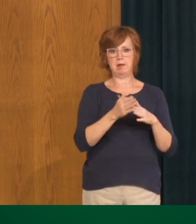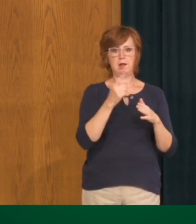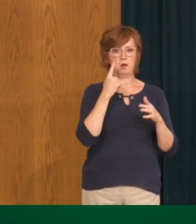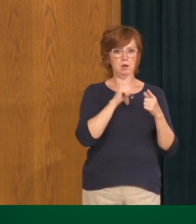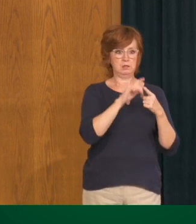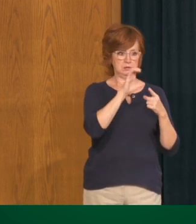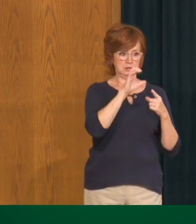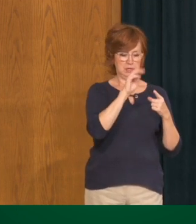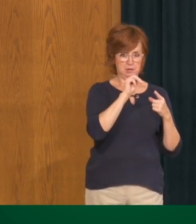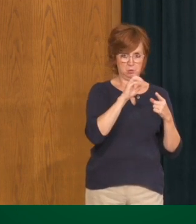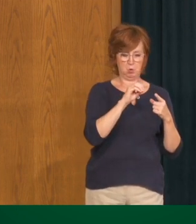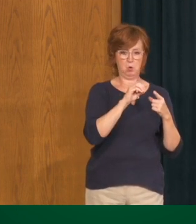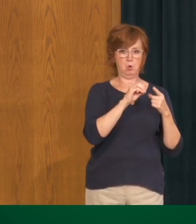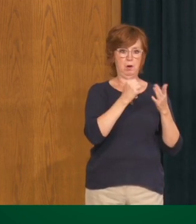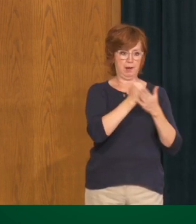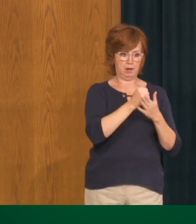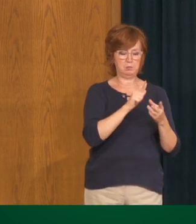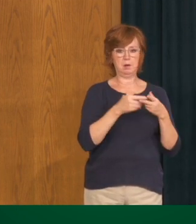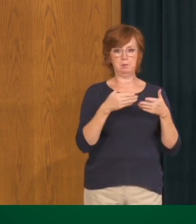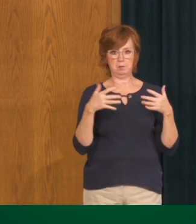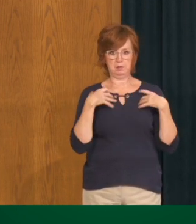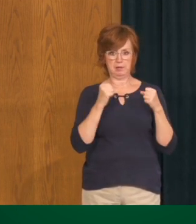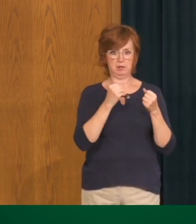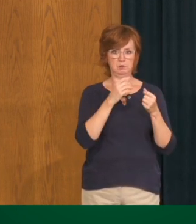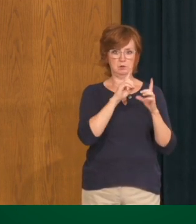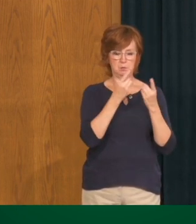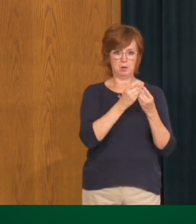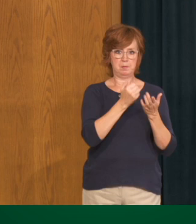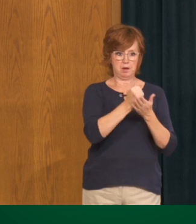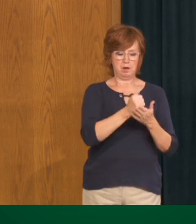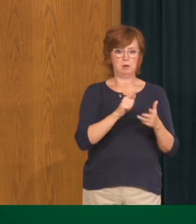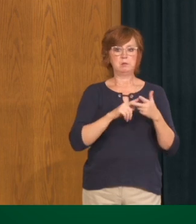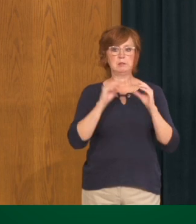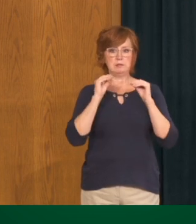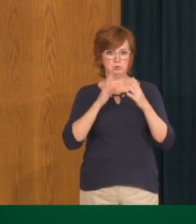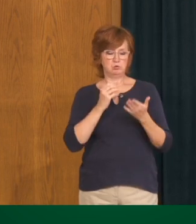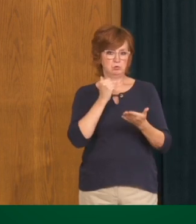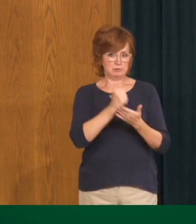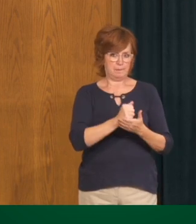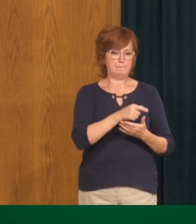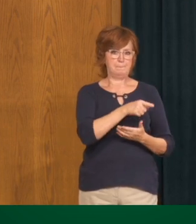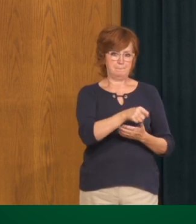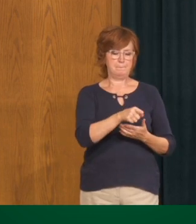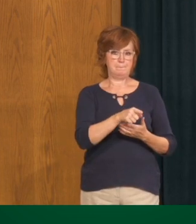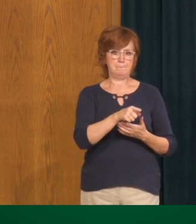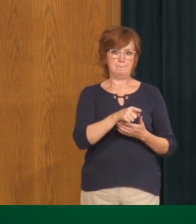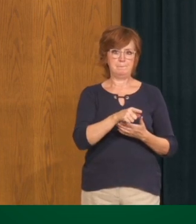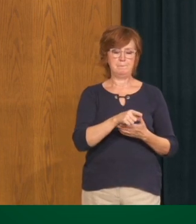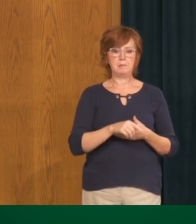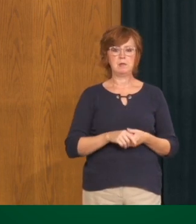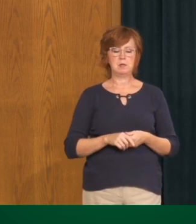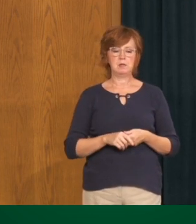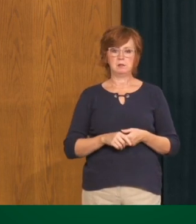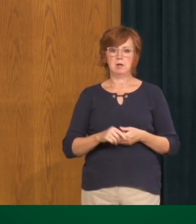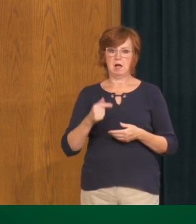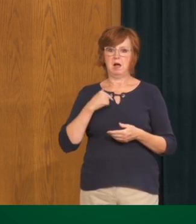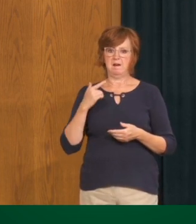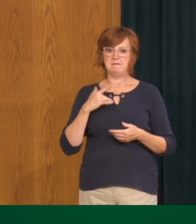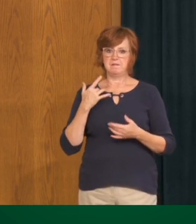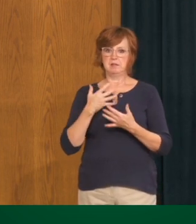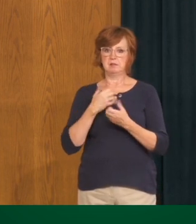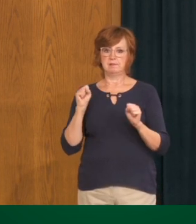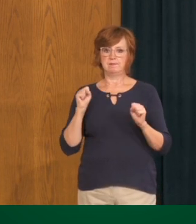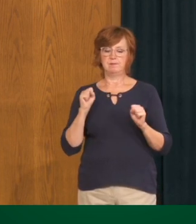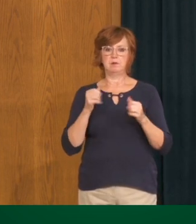officer, but with educational professionals who have vetted those plans. And so I feel very confident in the plans. I